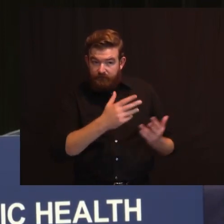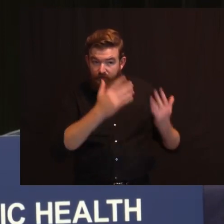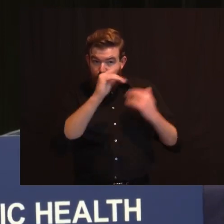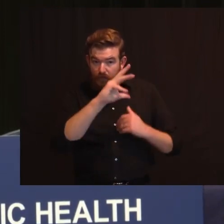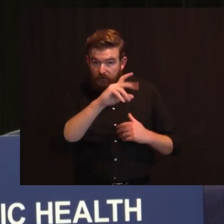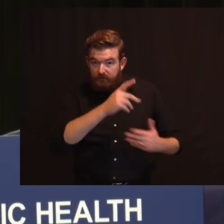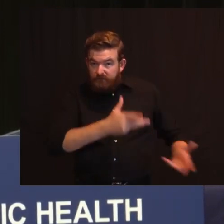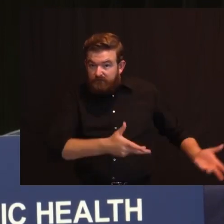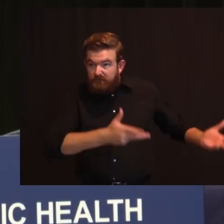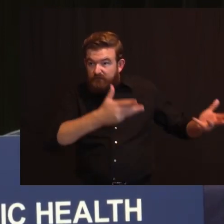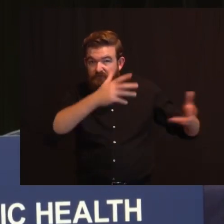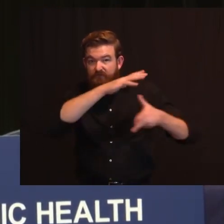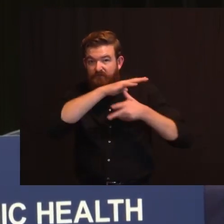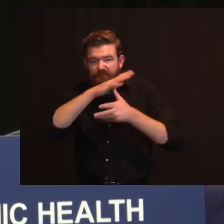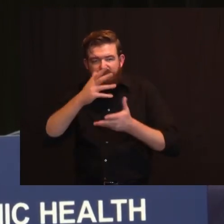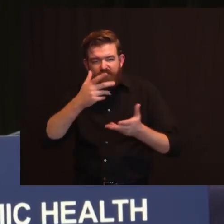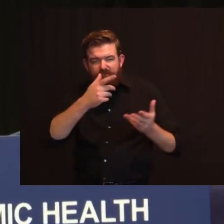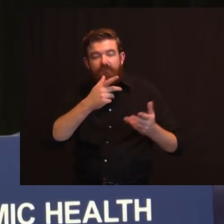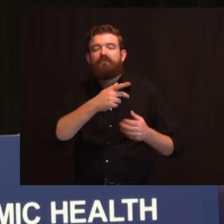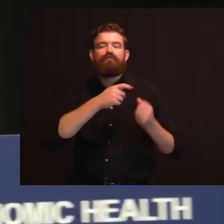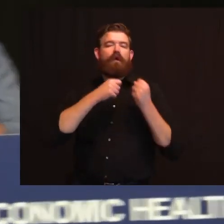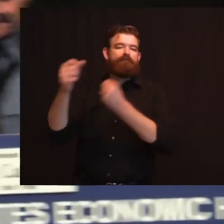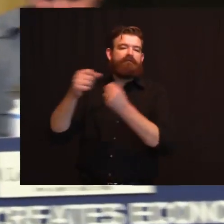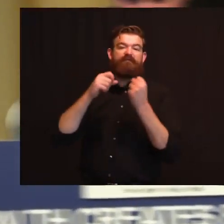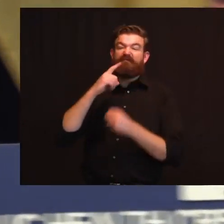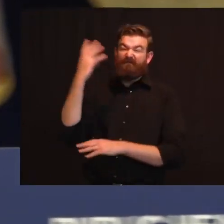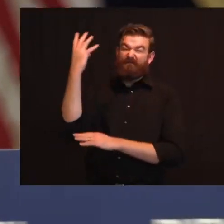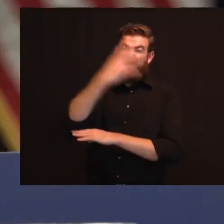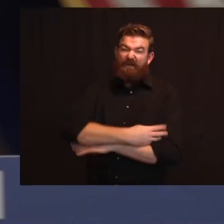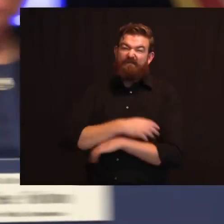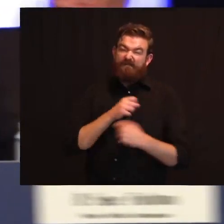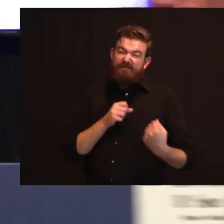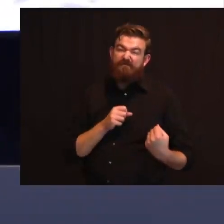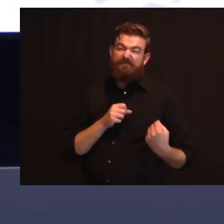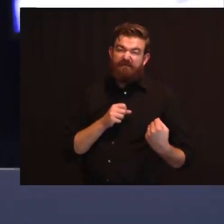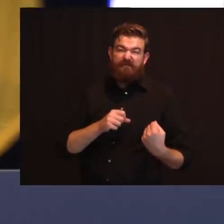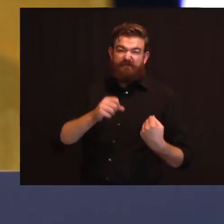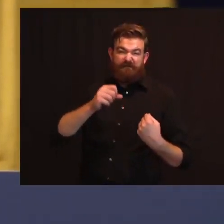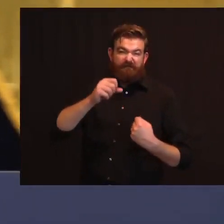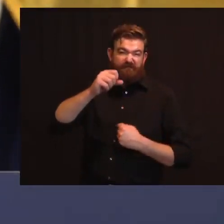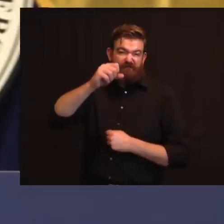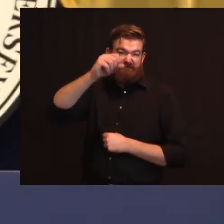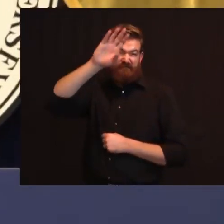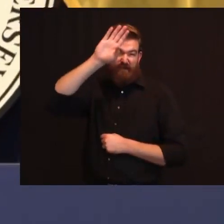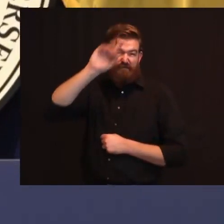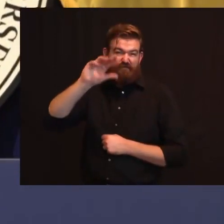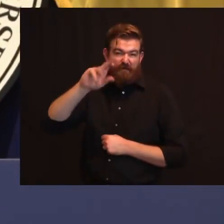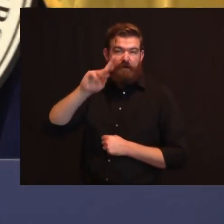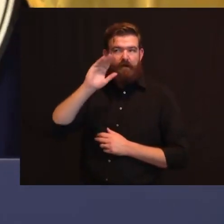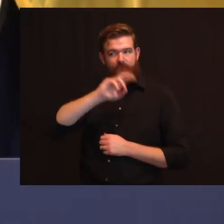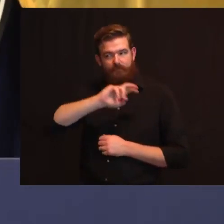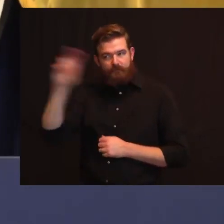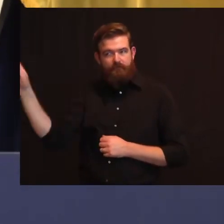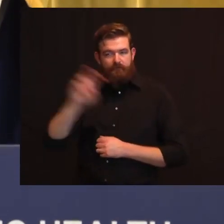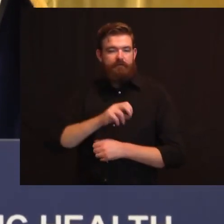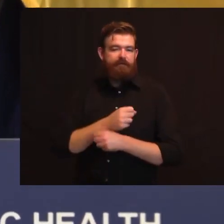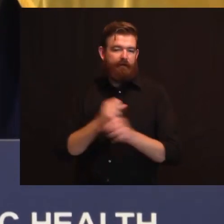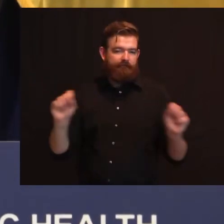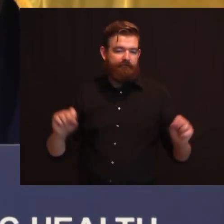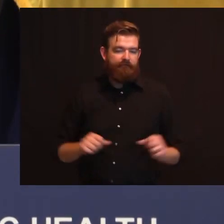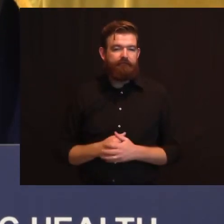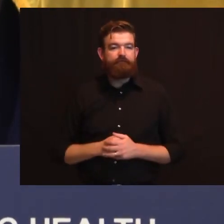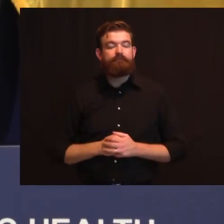4 days. Yeah, the road trip, as Sue said. God bless them, and may they come back safely. Pat, if you wouldn't mind, over the course of the next week or